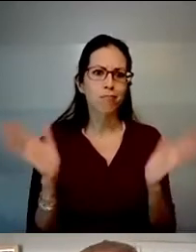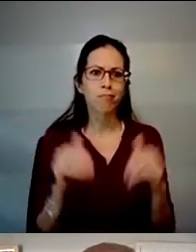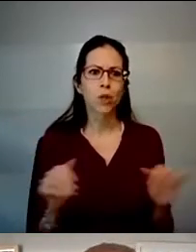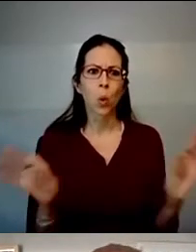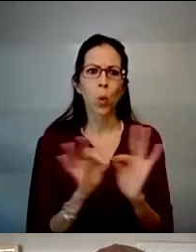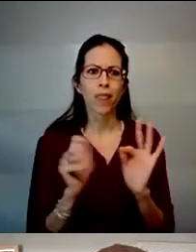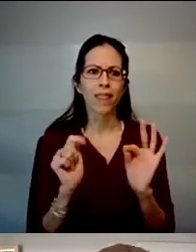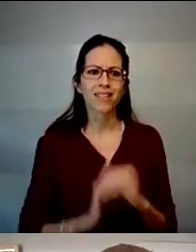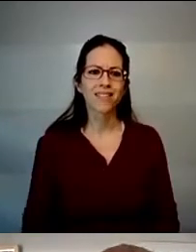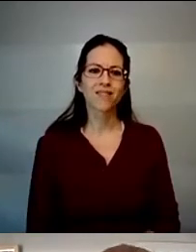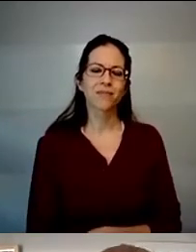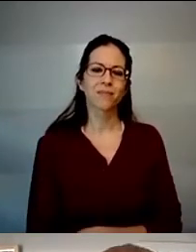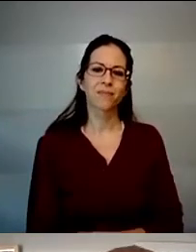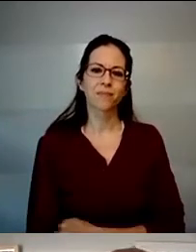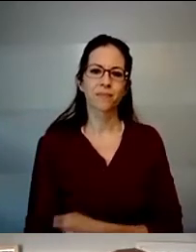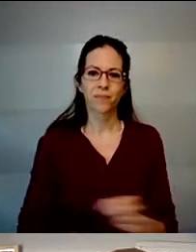worthwhile.